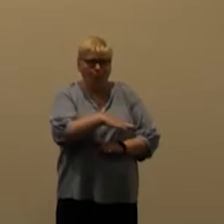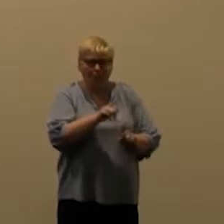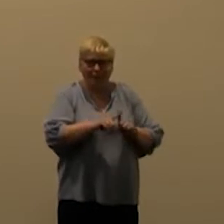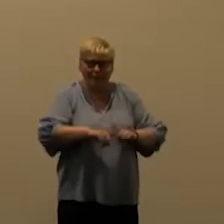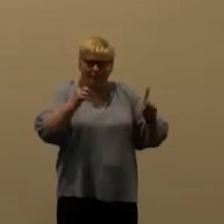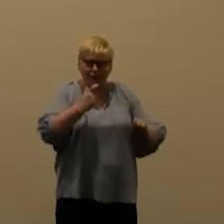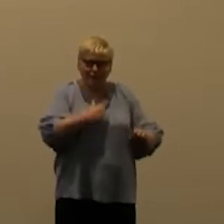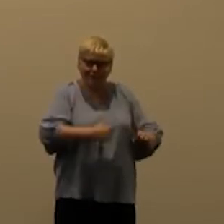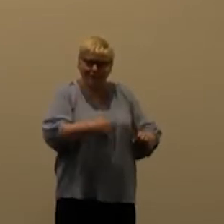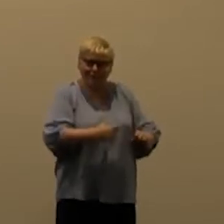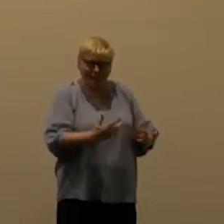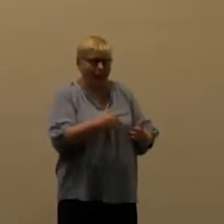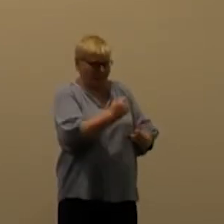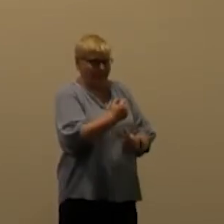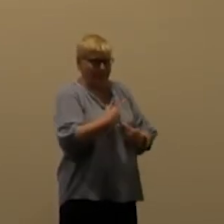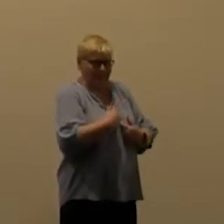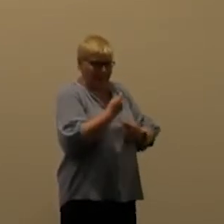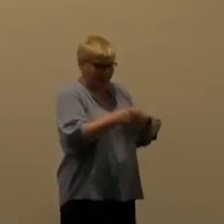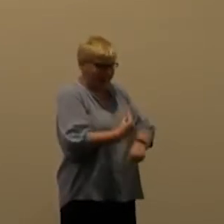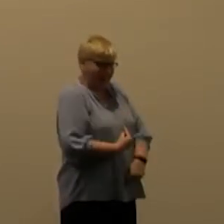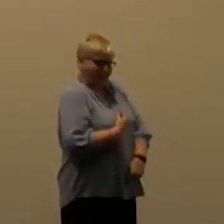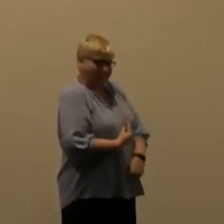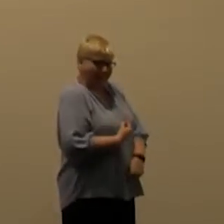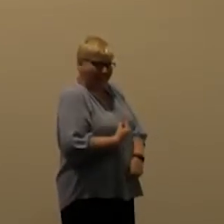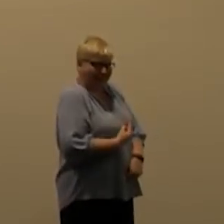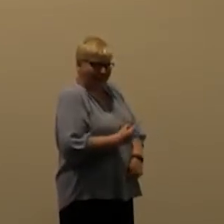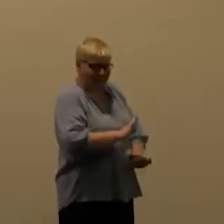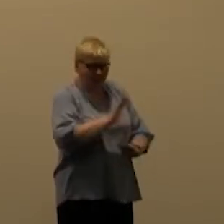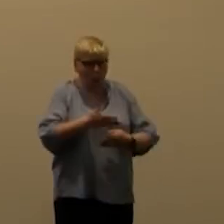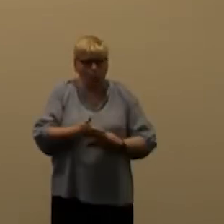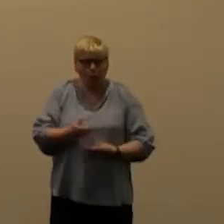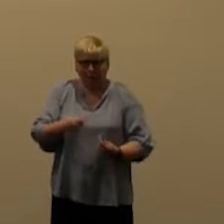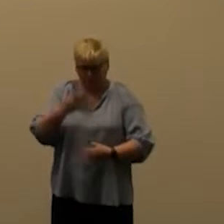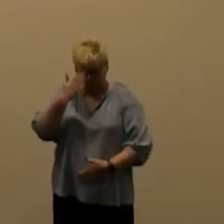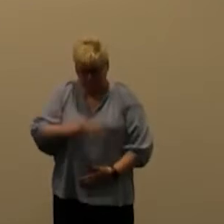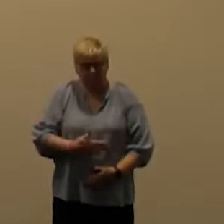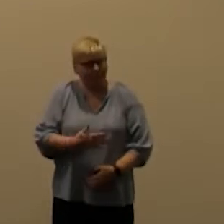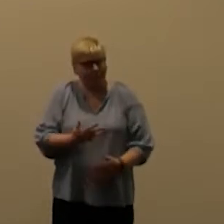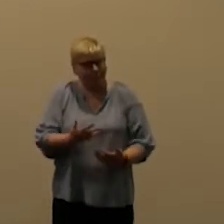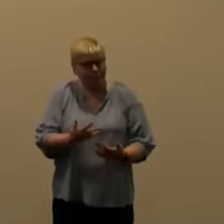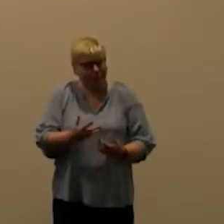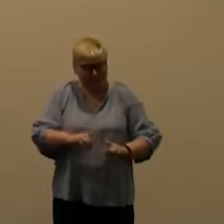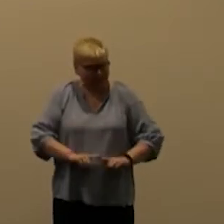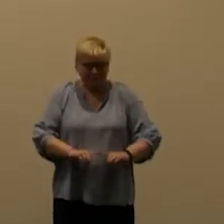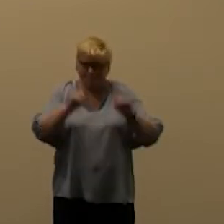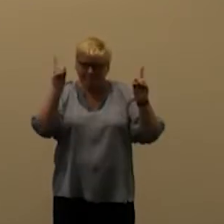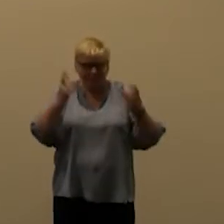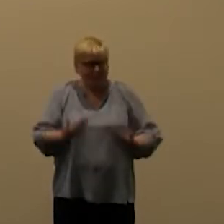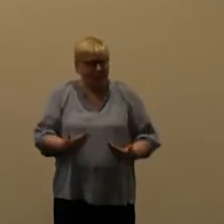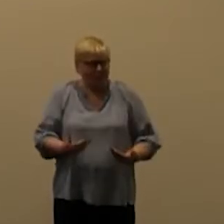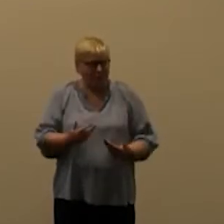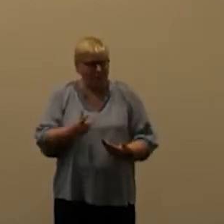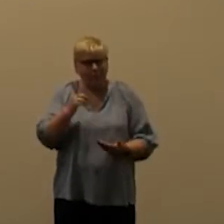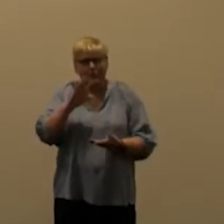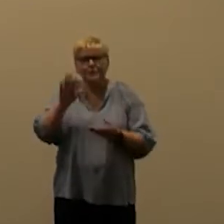that was where I could be Helena. And I think things have really changed. It's really interesting, actually. As part of our